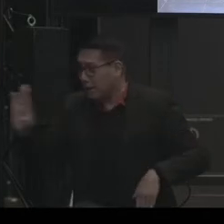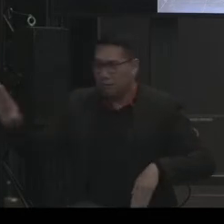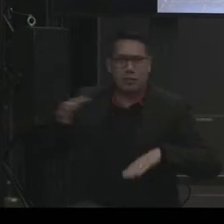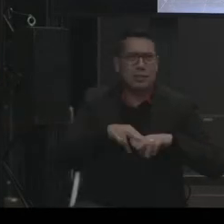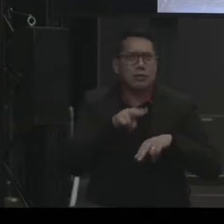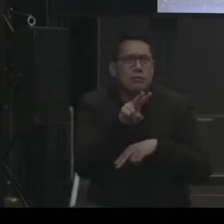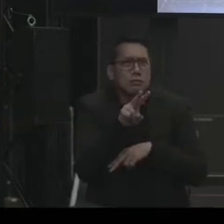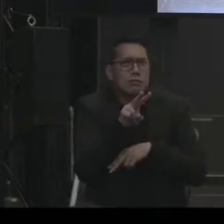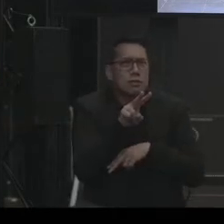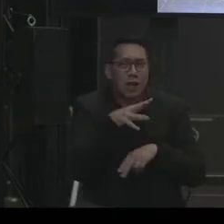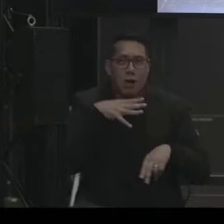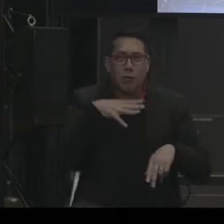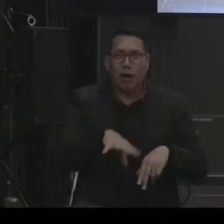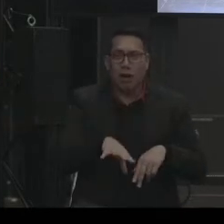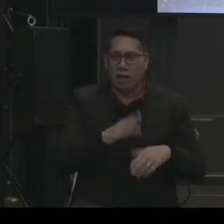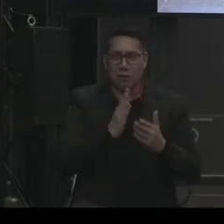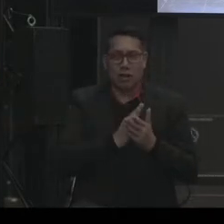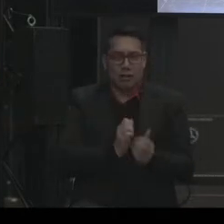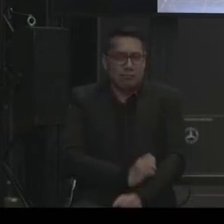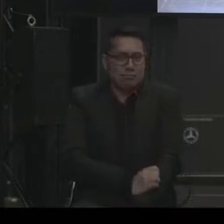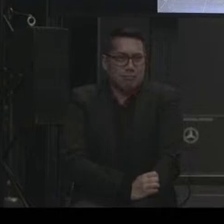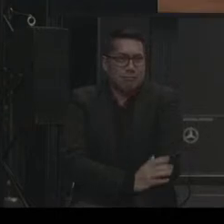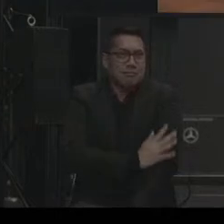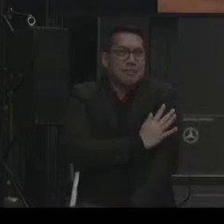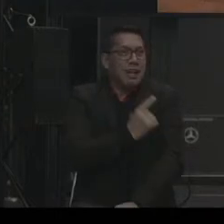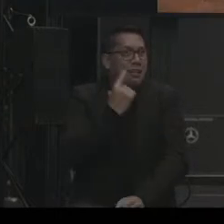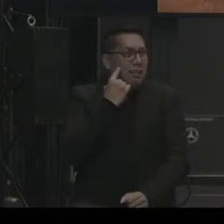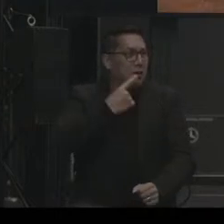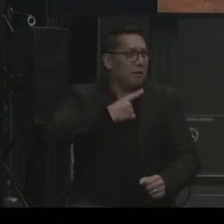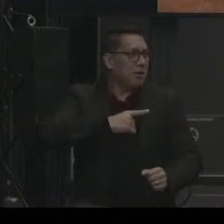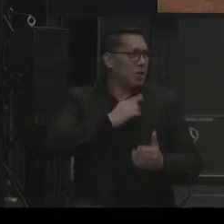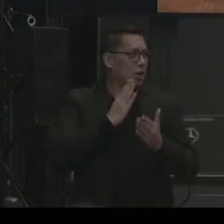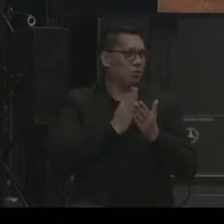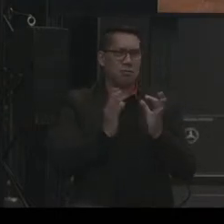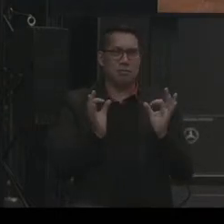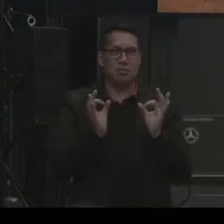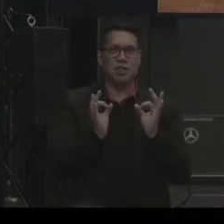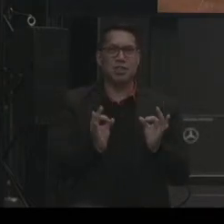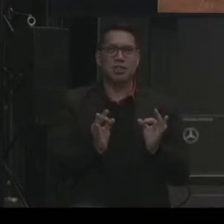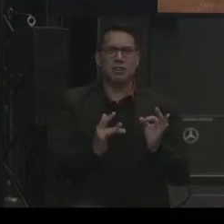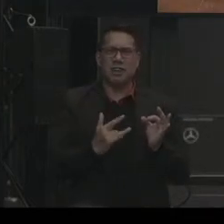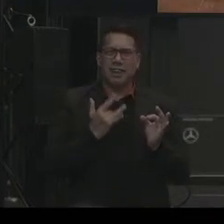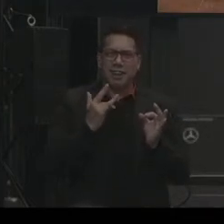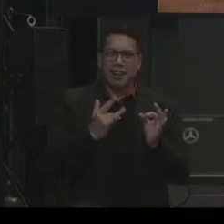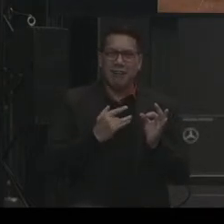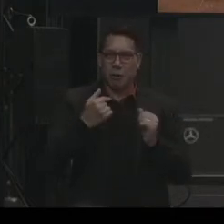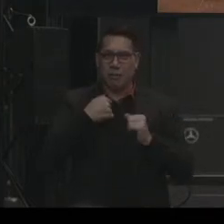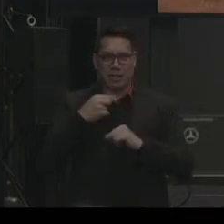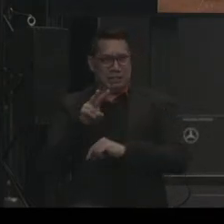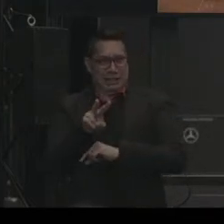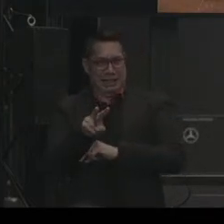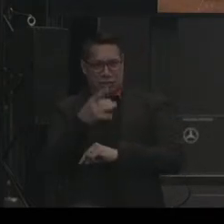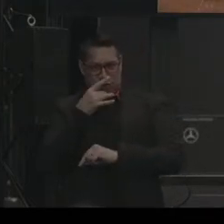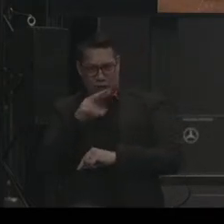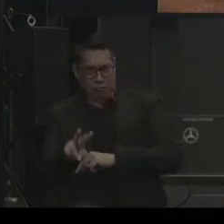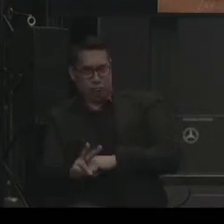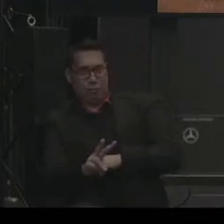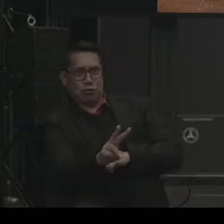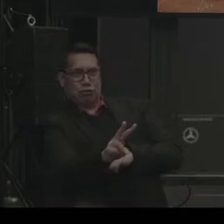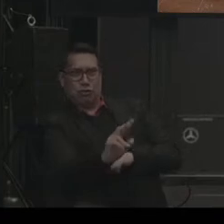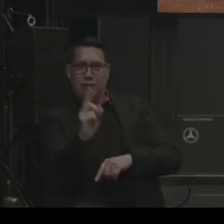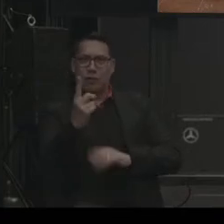it. I'm getting chills thinking about it, because it has been so special to like actually witness that for the first